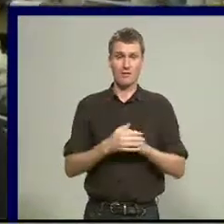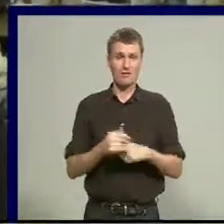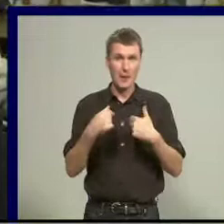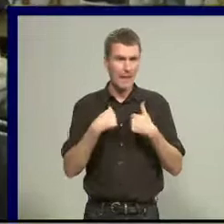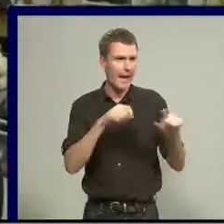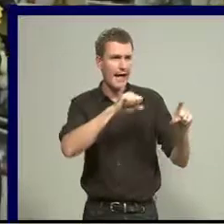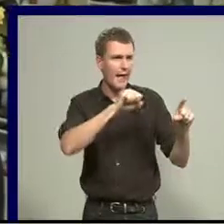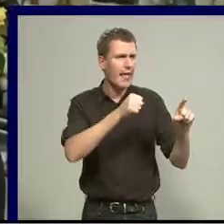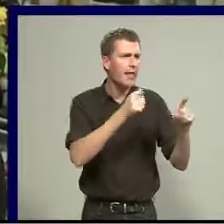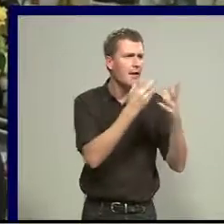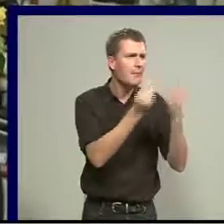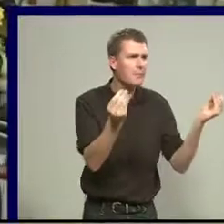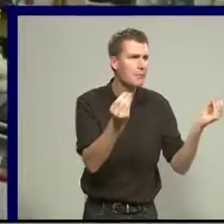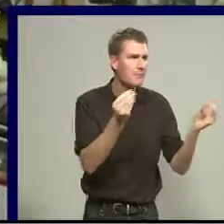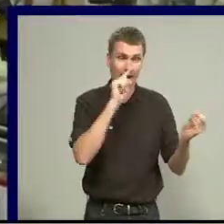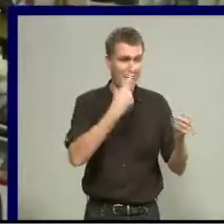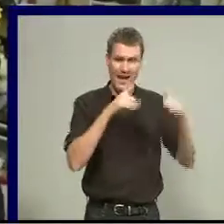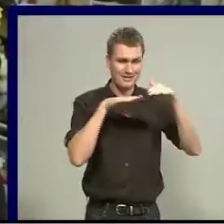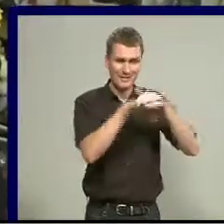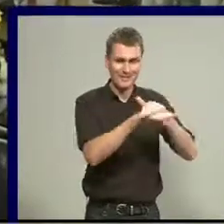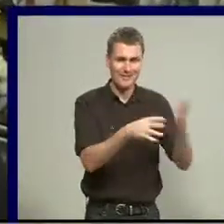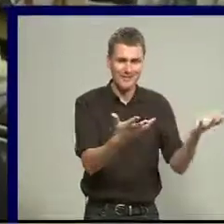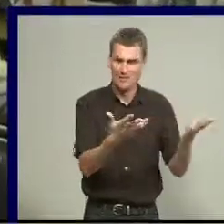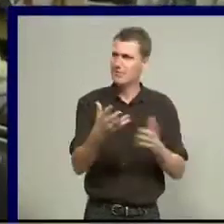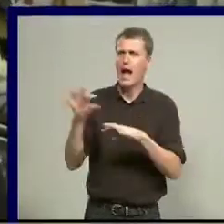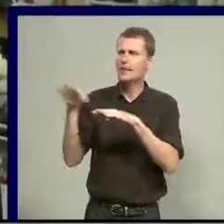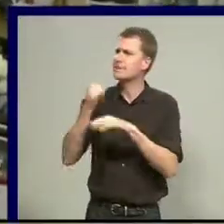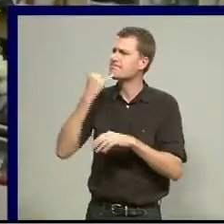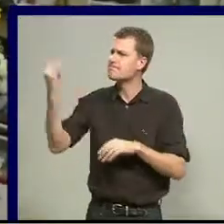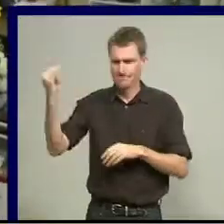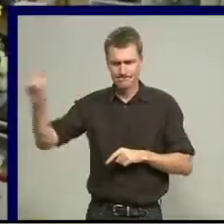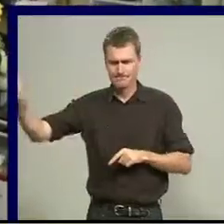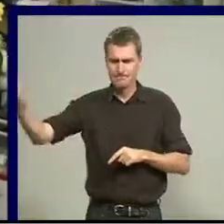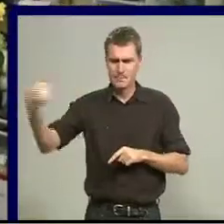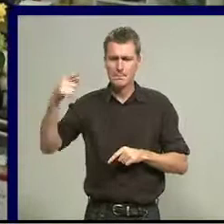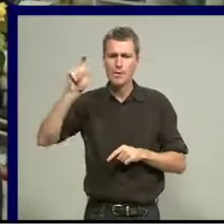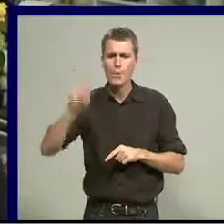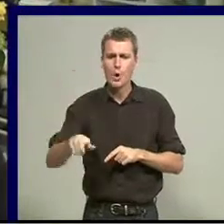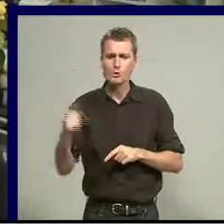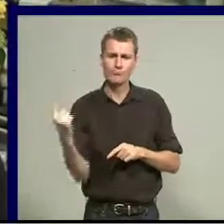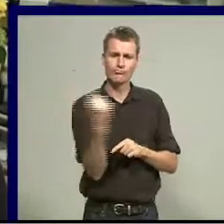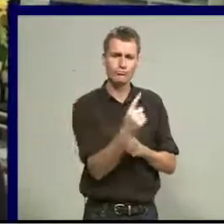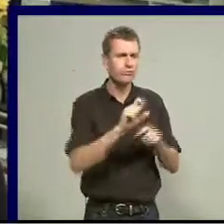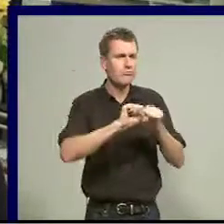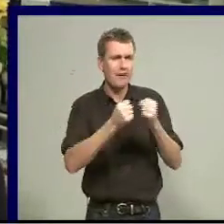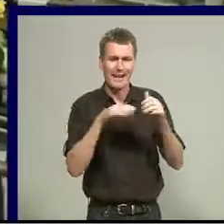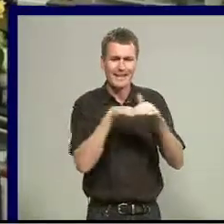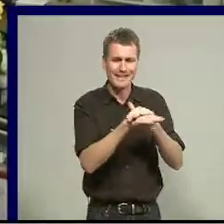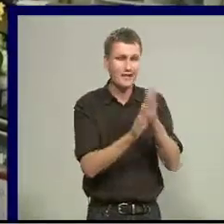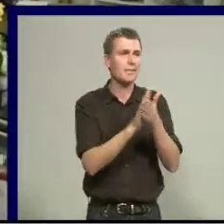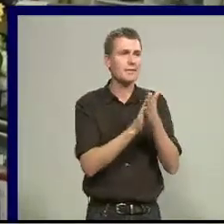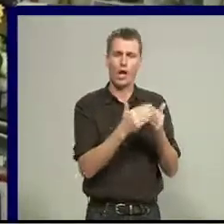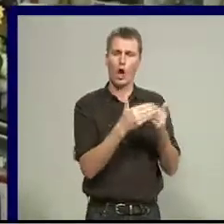I rang my husband and he sent someone over to break into my shop, and so I could open up for the day. And then